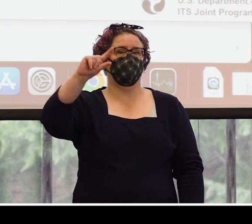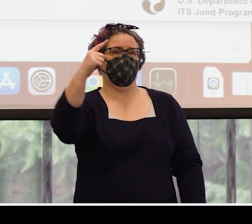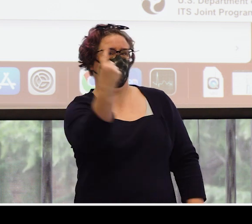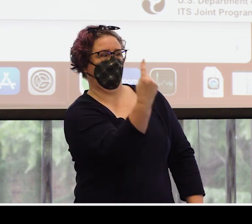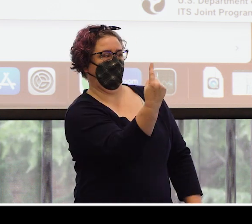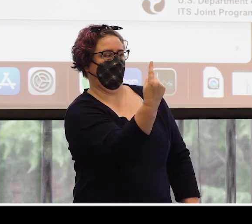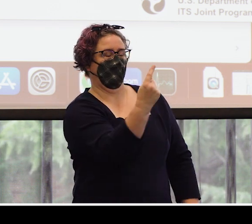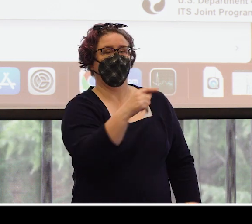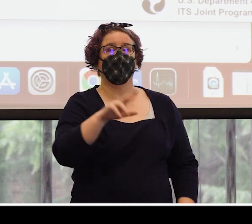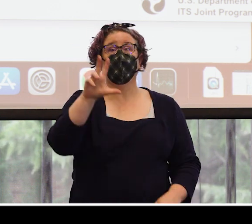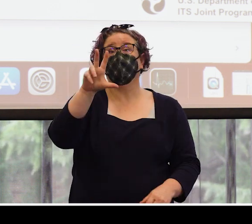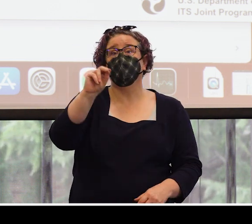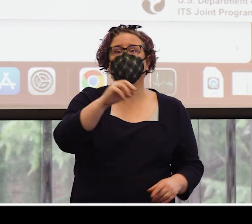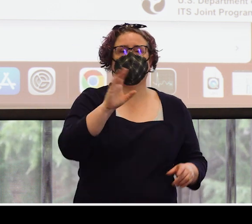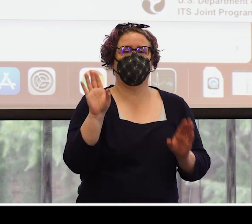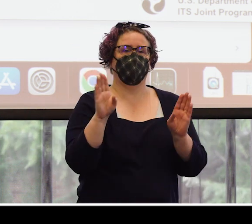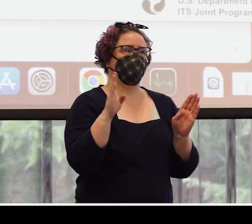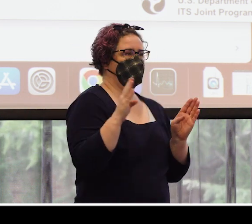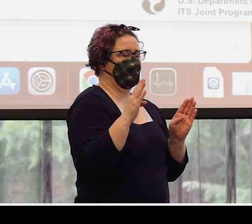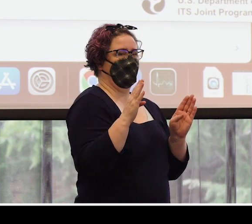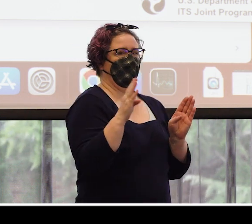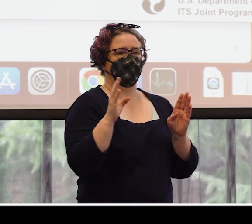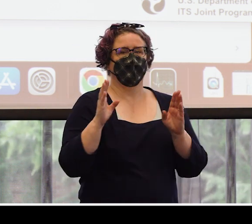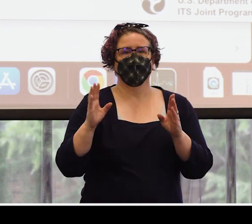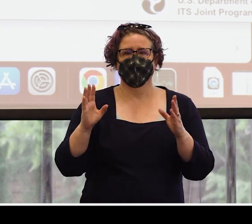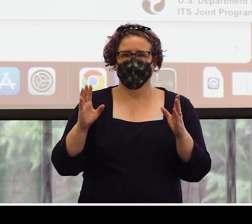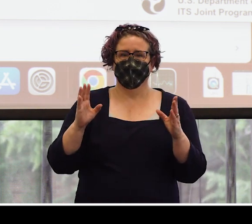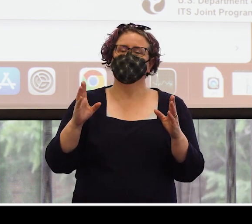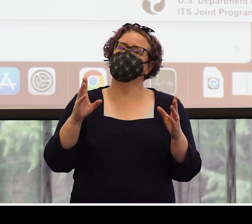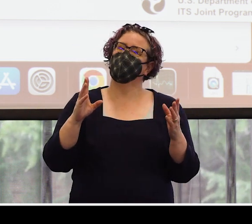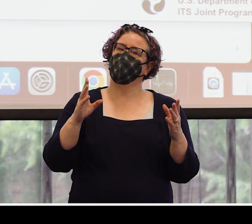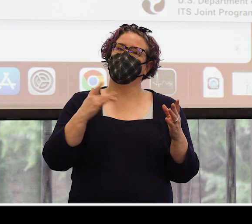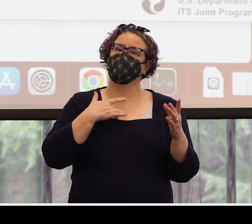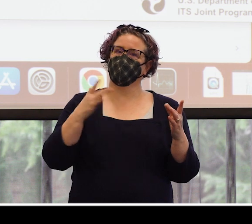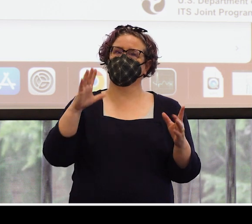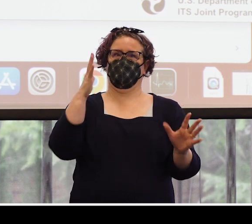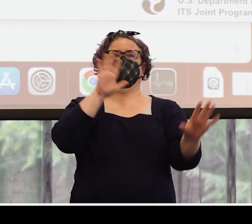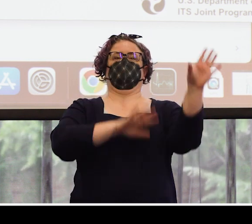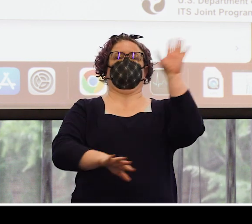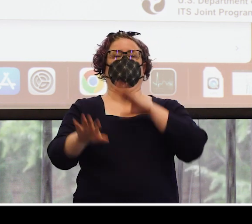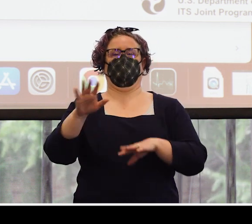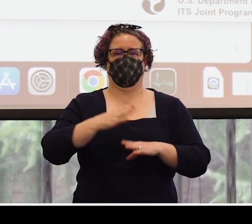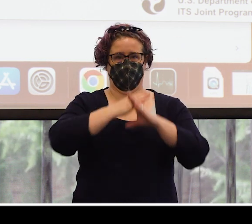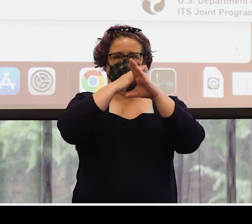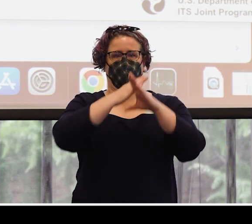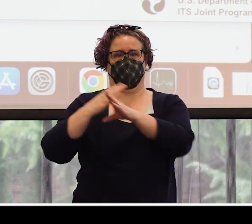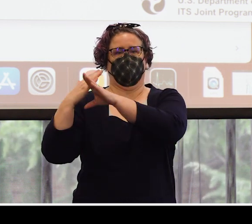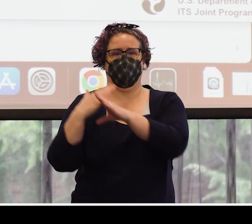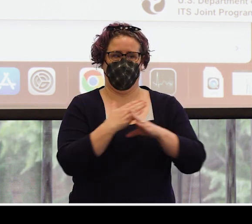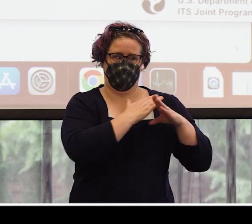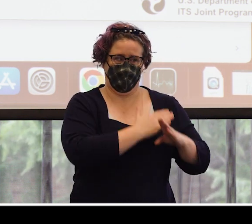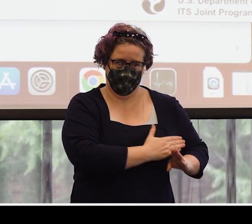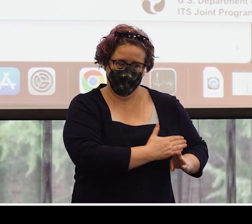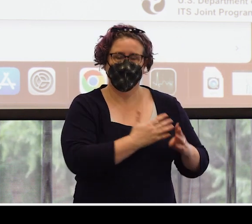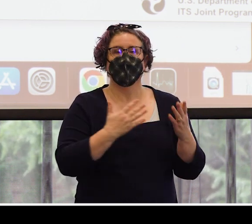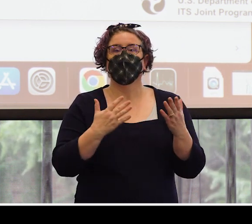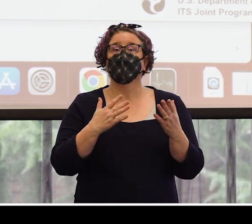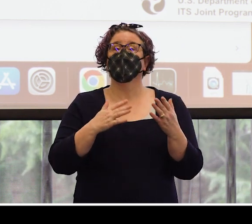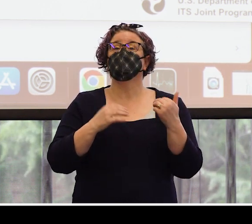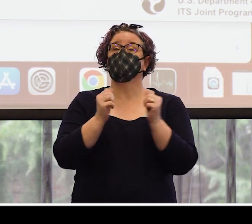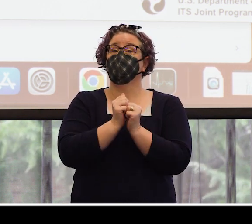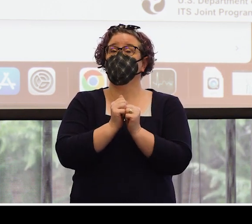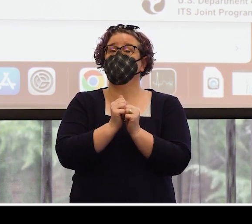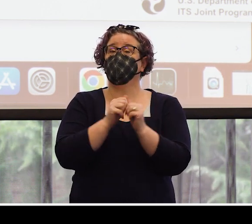or 30 degrees or 40 degrees, I would kind of encounter a barrier. So with